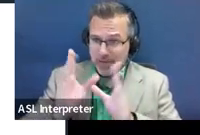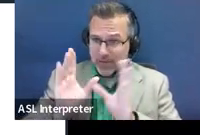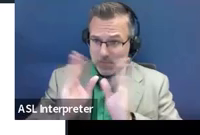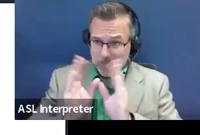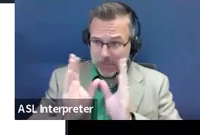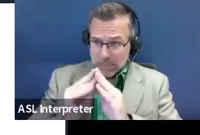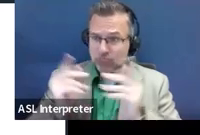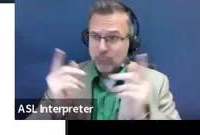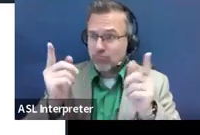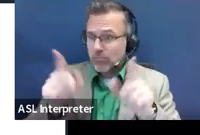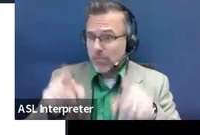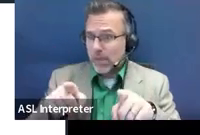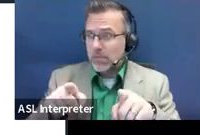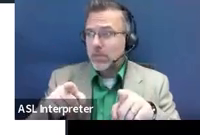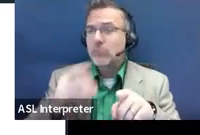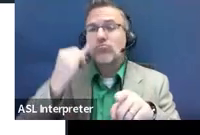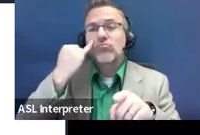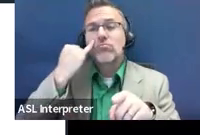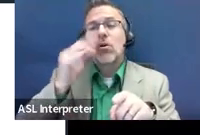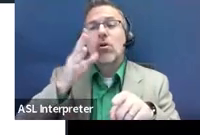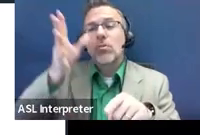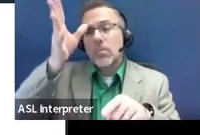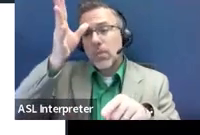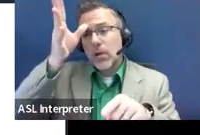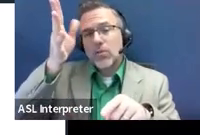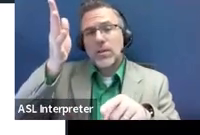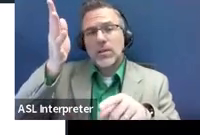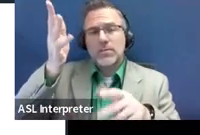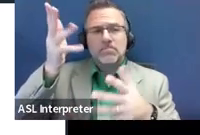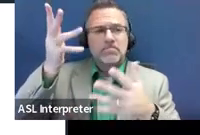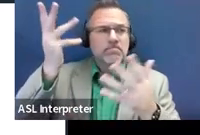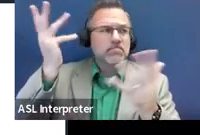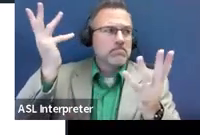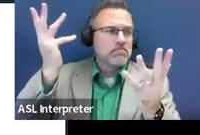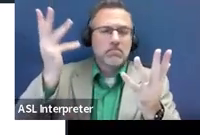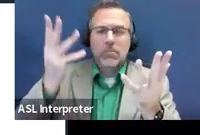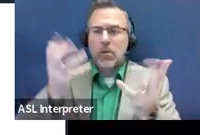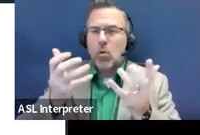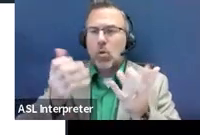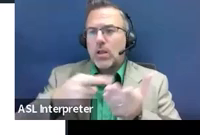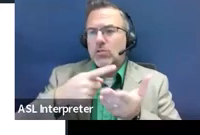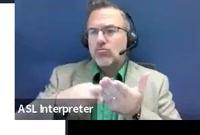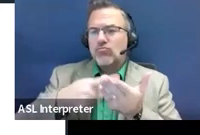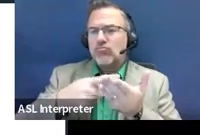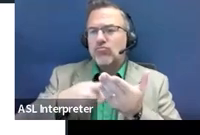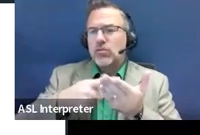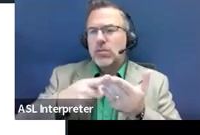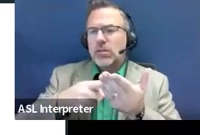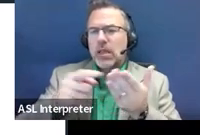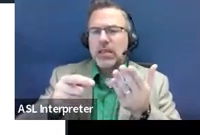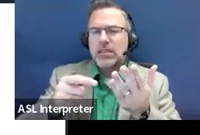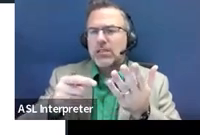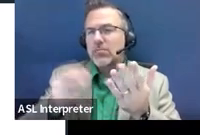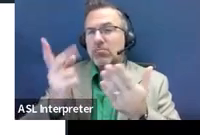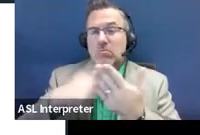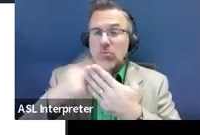to start talking about other areas of the program, kind of like a program